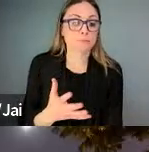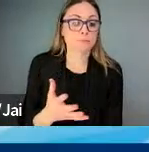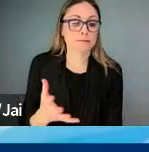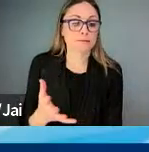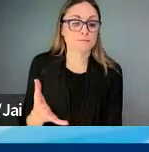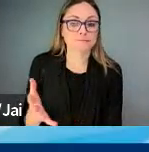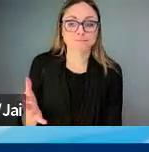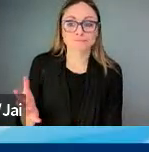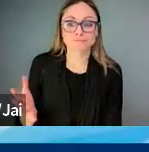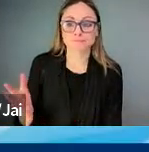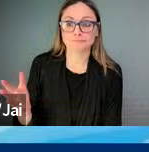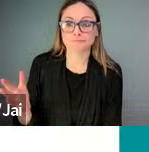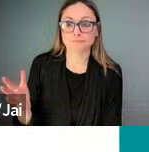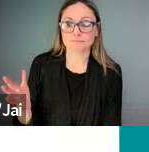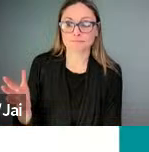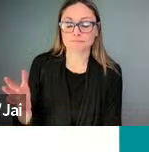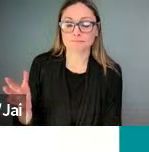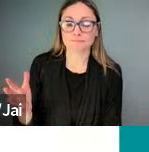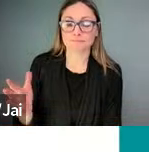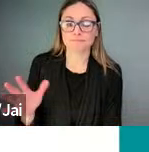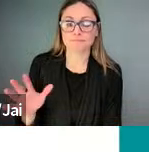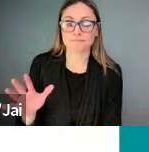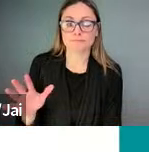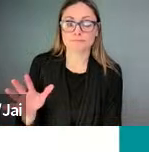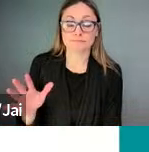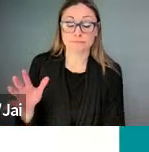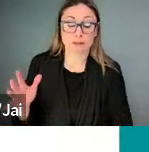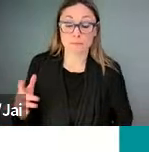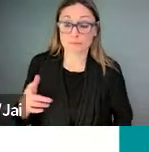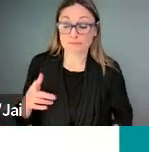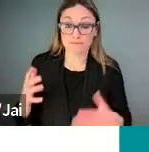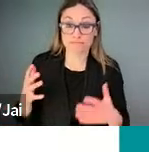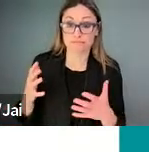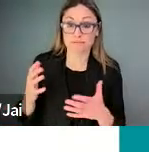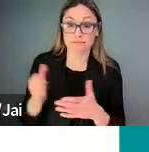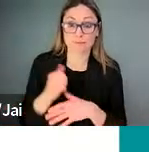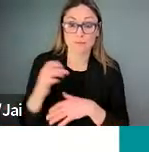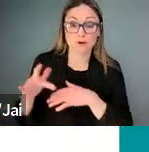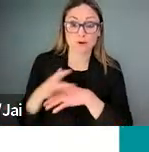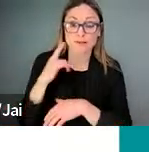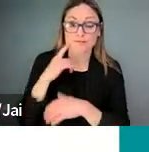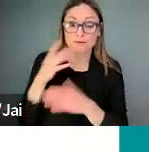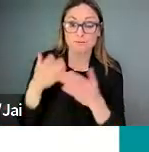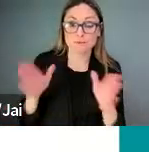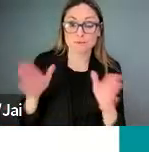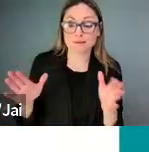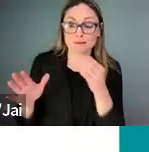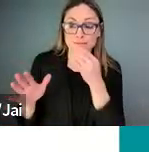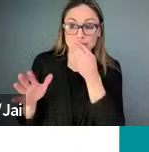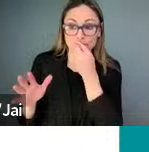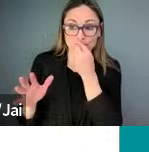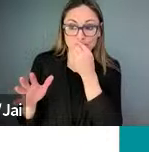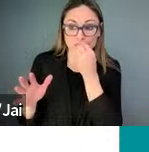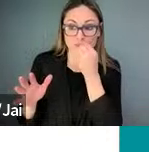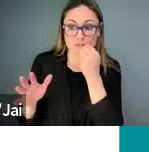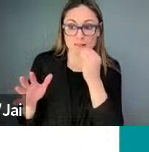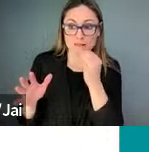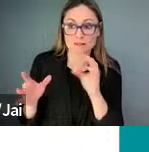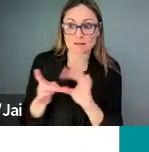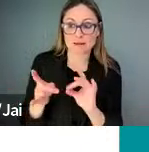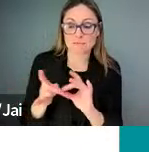So I think we're very early for public comment, and so I doubt that there's